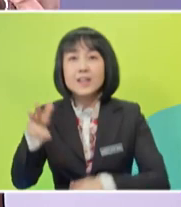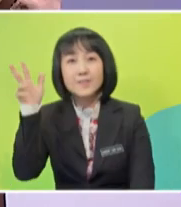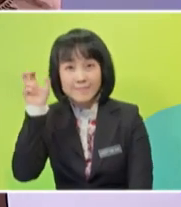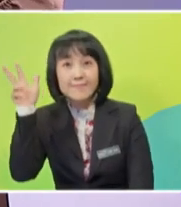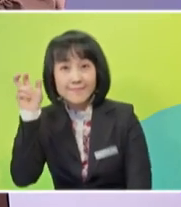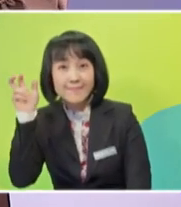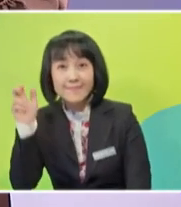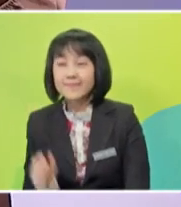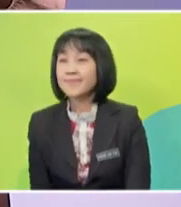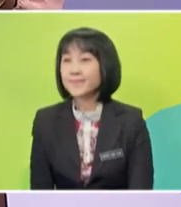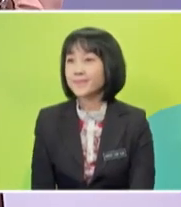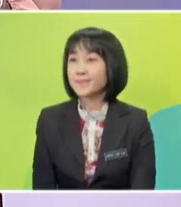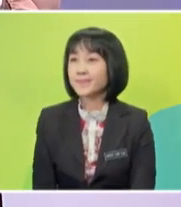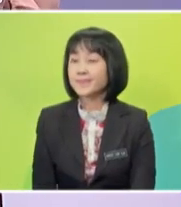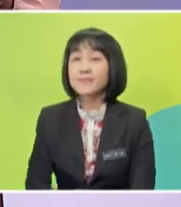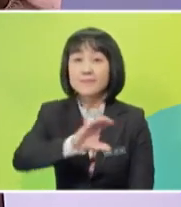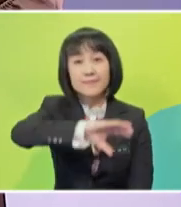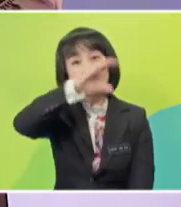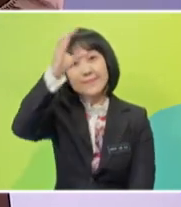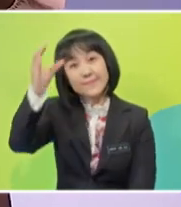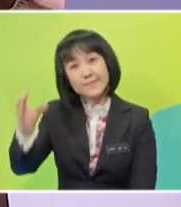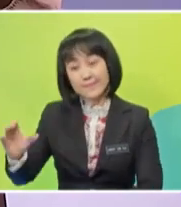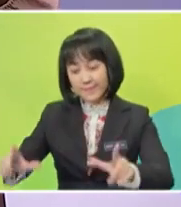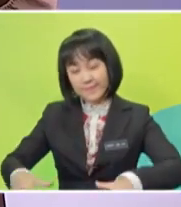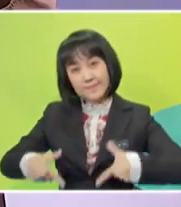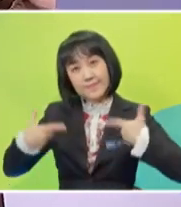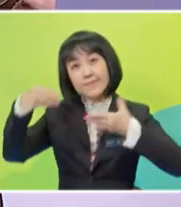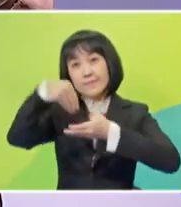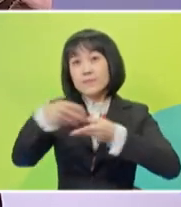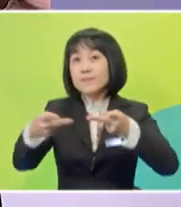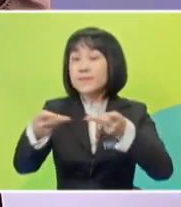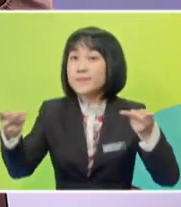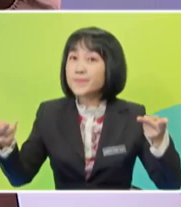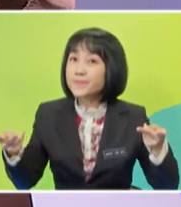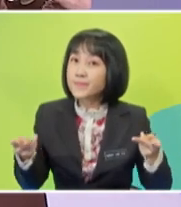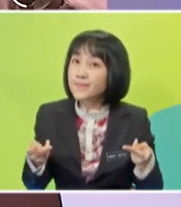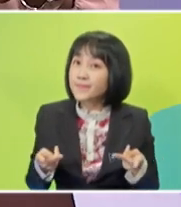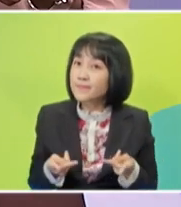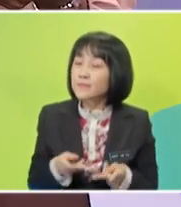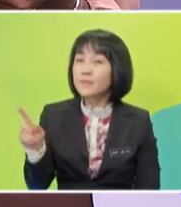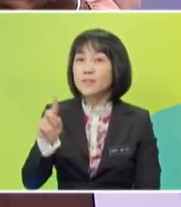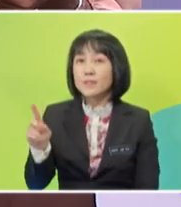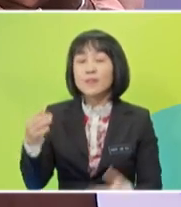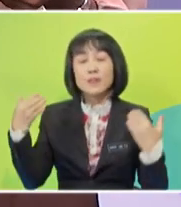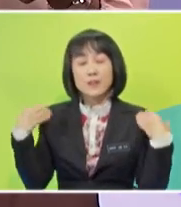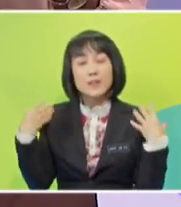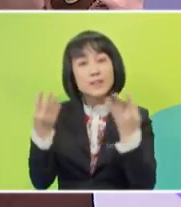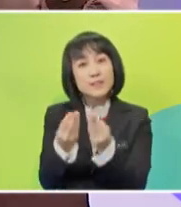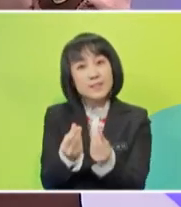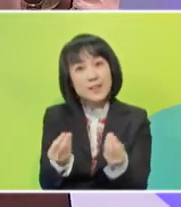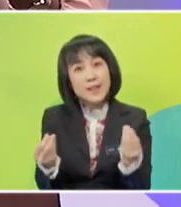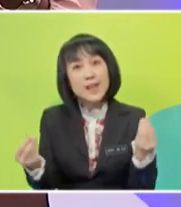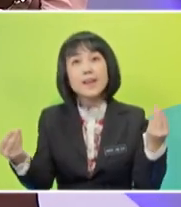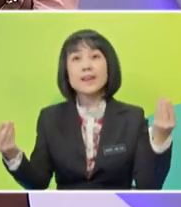carefully. The camel lives in a place where there is sand.